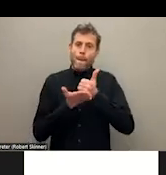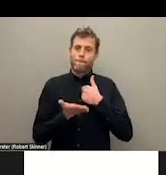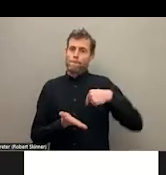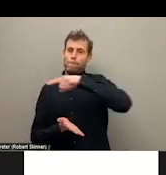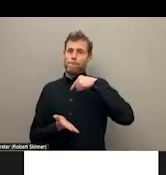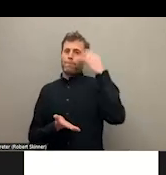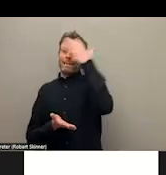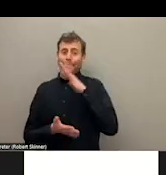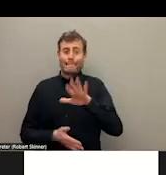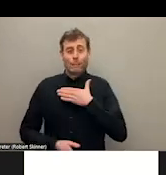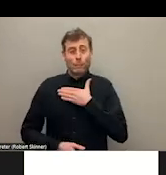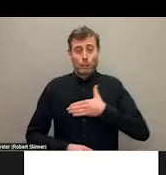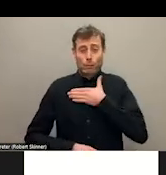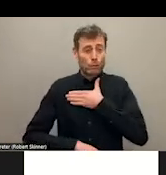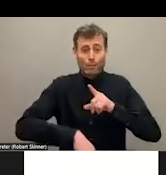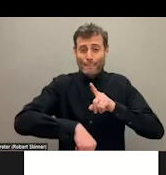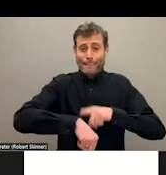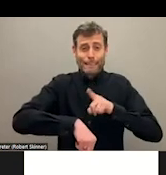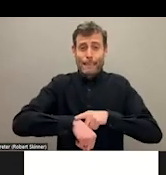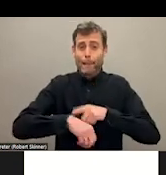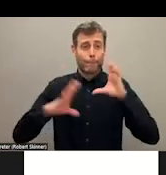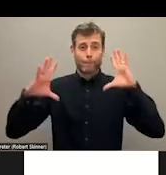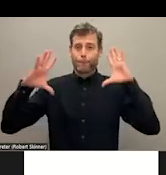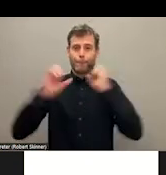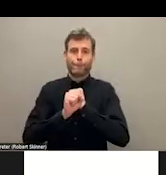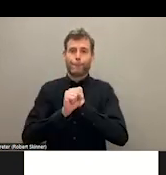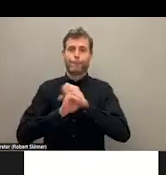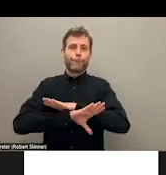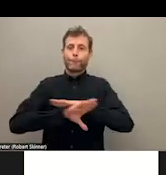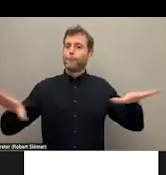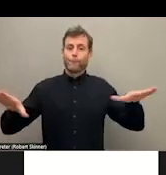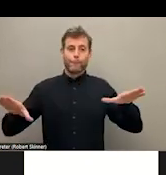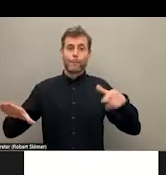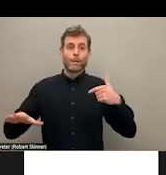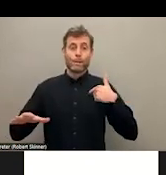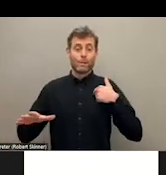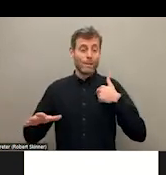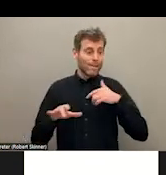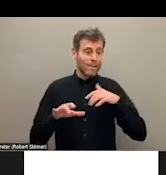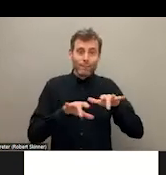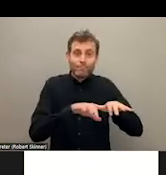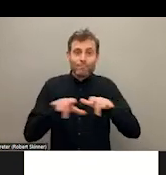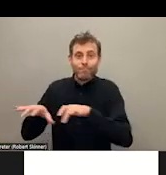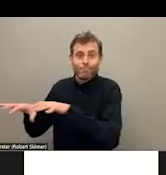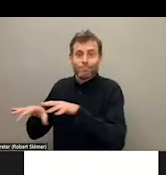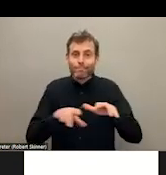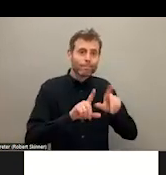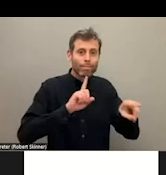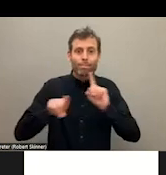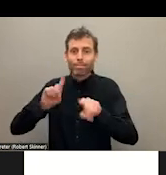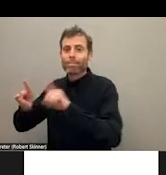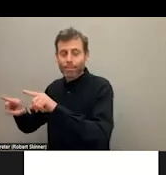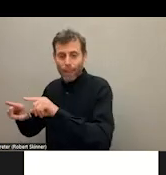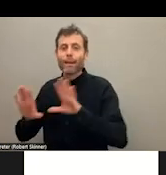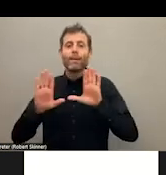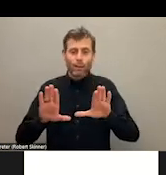Okay, I'm really sorry to have to wrap up, but we have been busily answering your question and answers, and we will continue to do so if you've